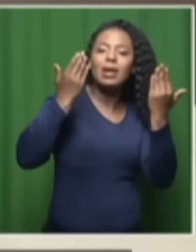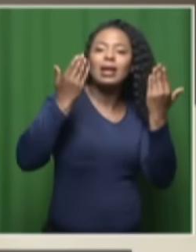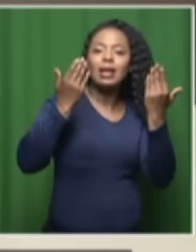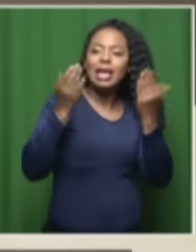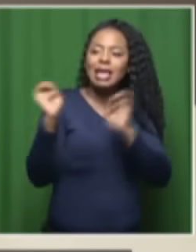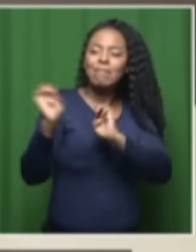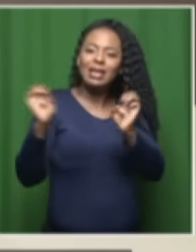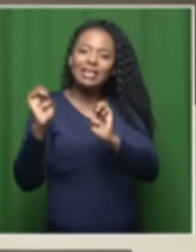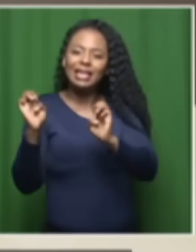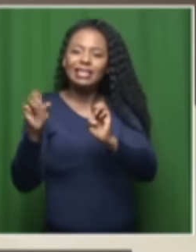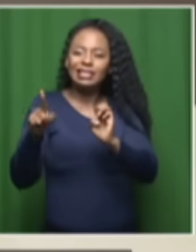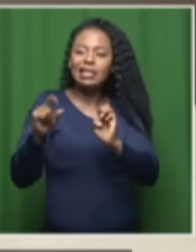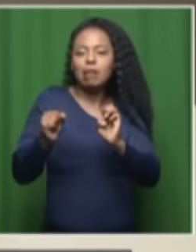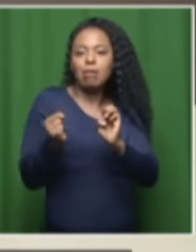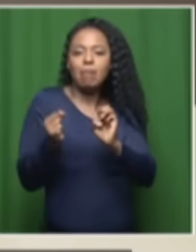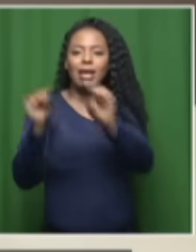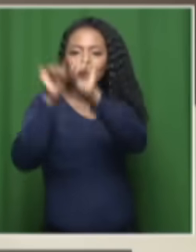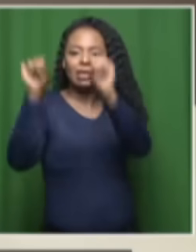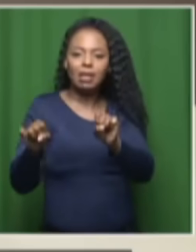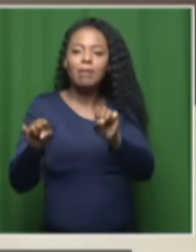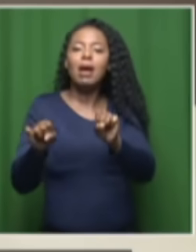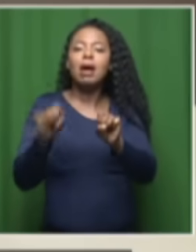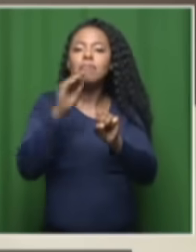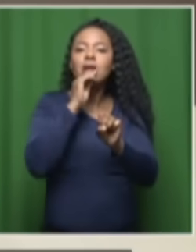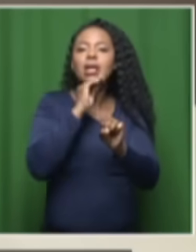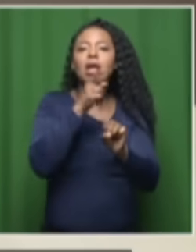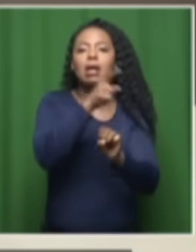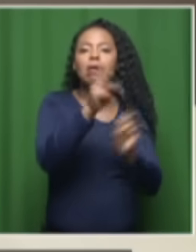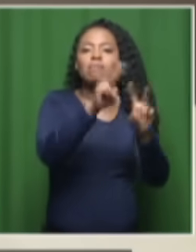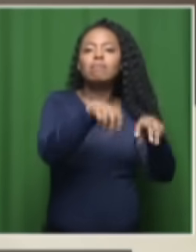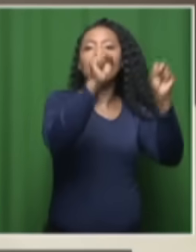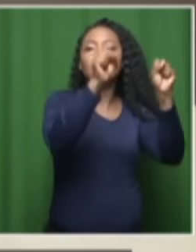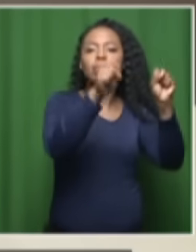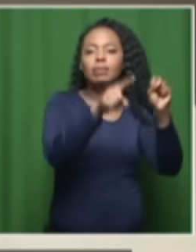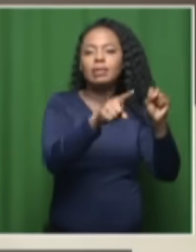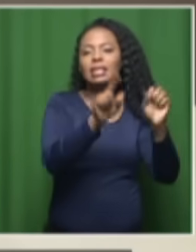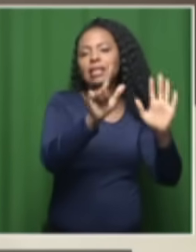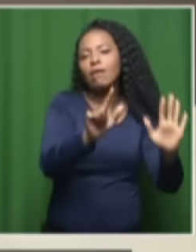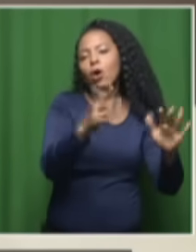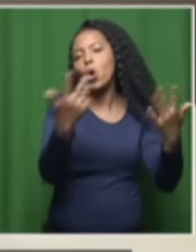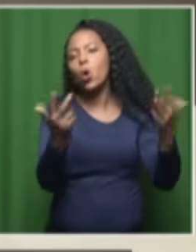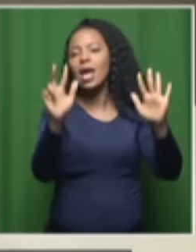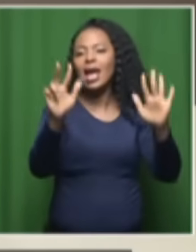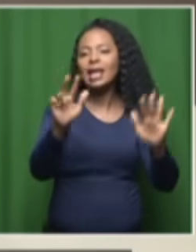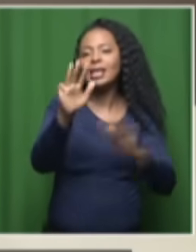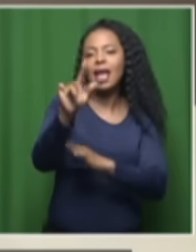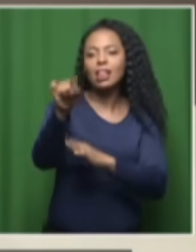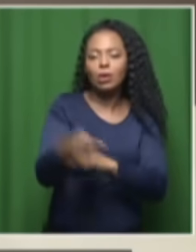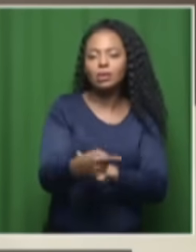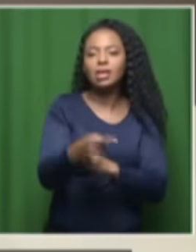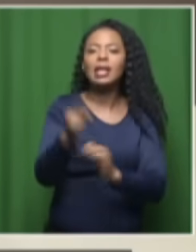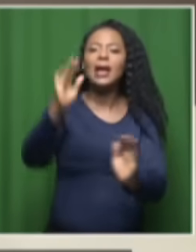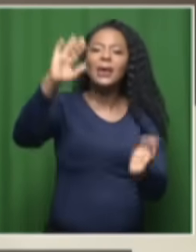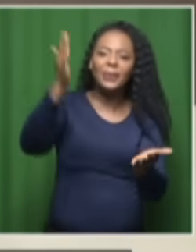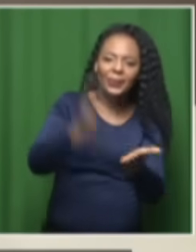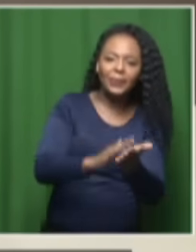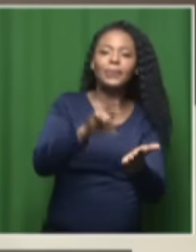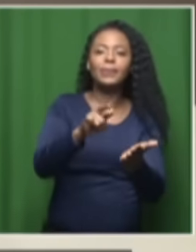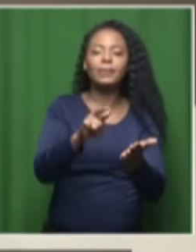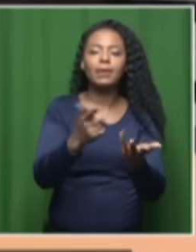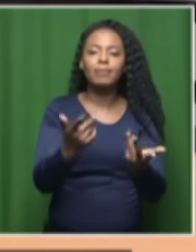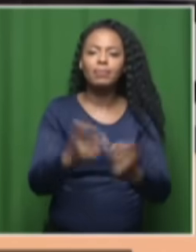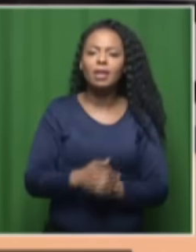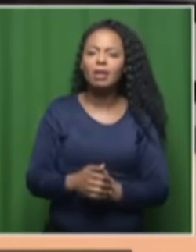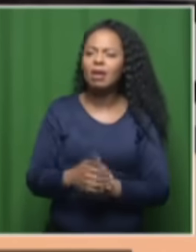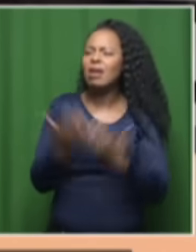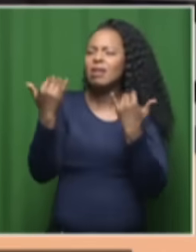we would definitely be having shortfalls of 7 or 8 or 9,000 megawatts in the evening. So what is the